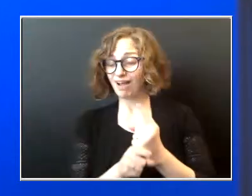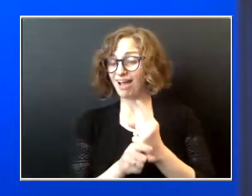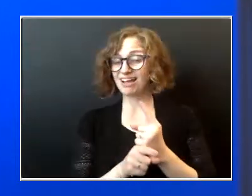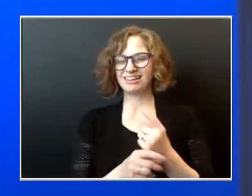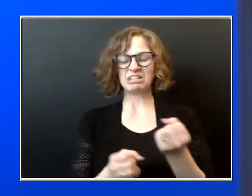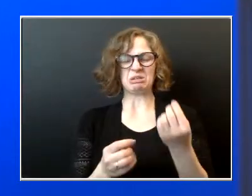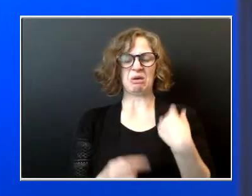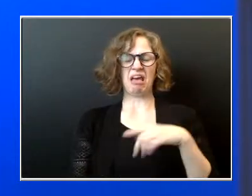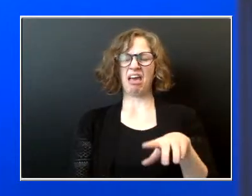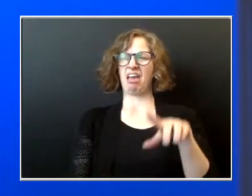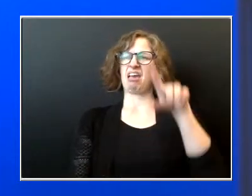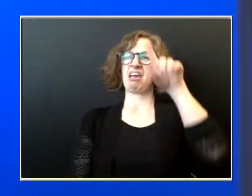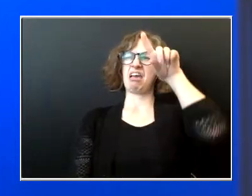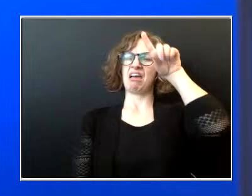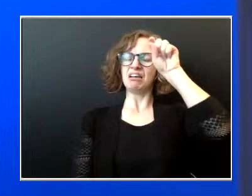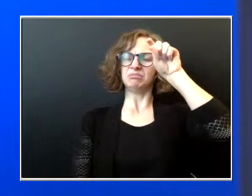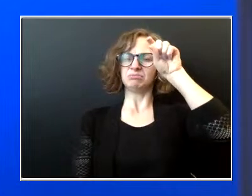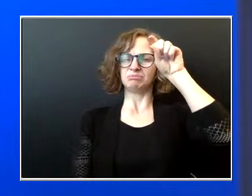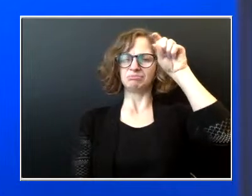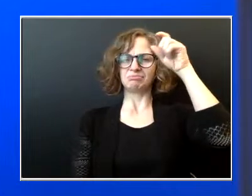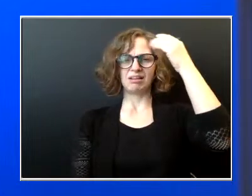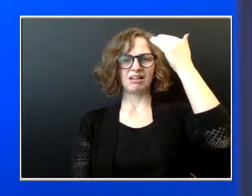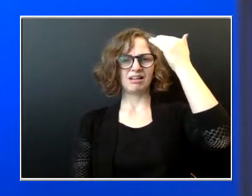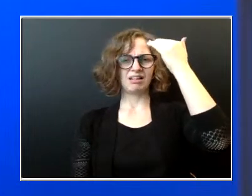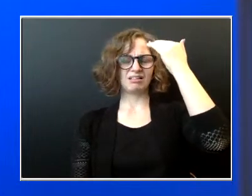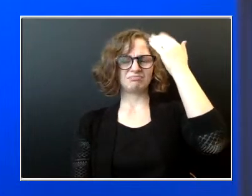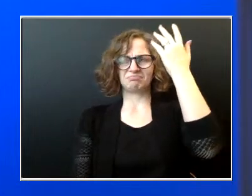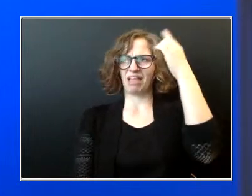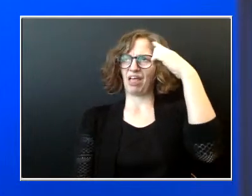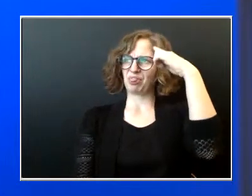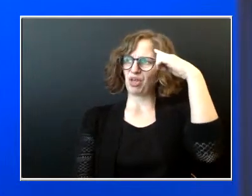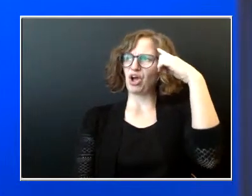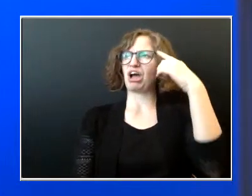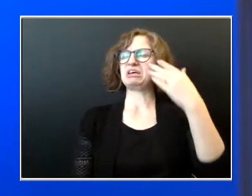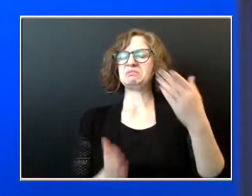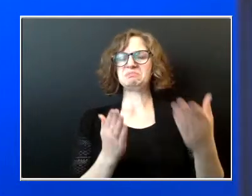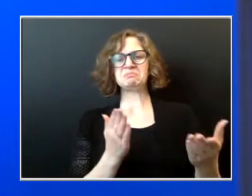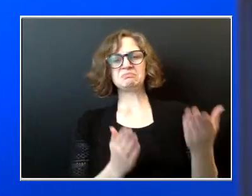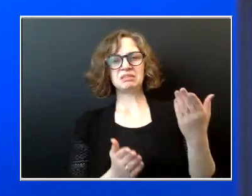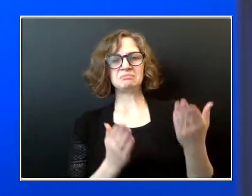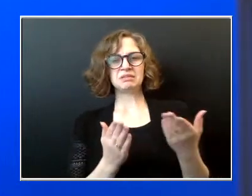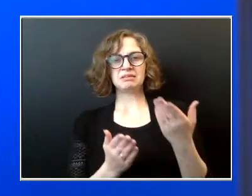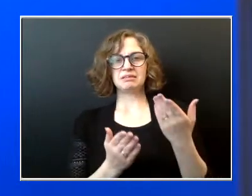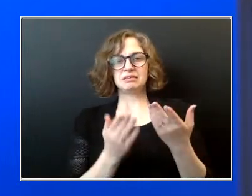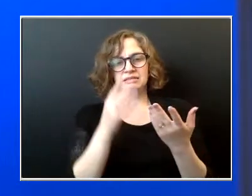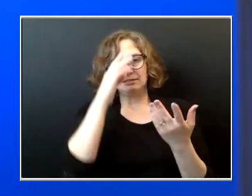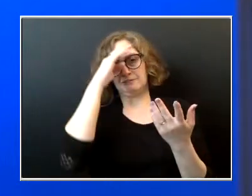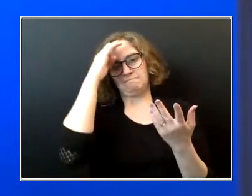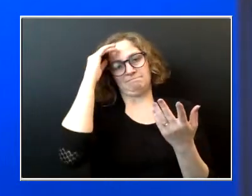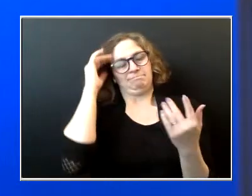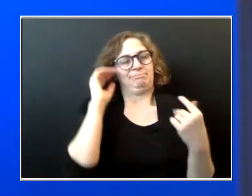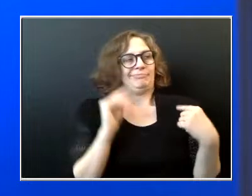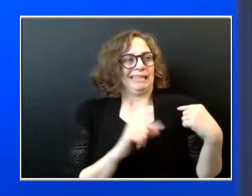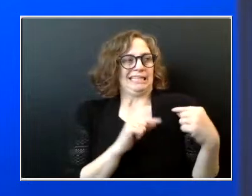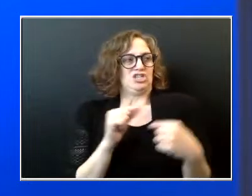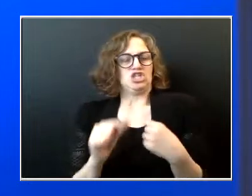thought, well, all right. I mean, maybe this is what the genetic stuff says, but I just never developed